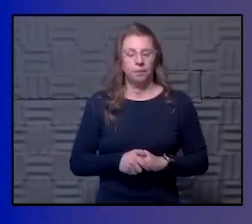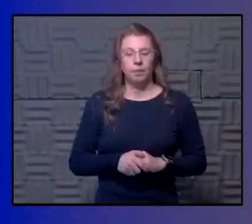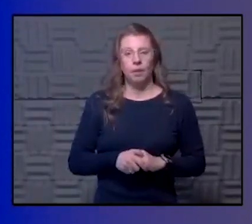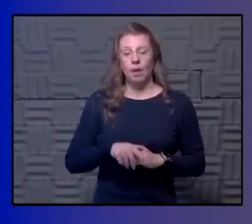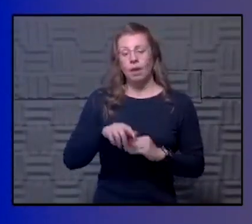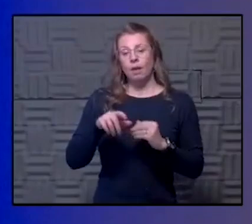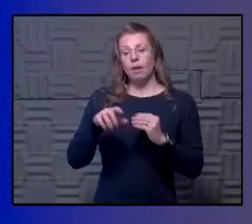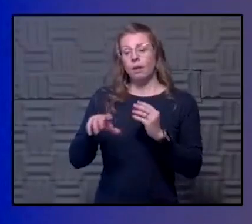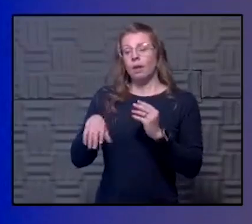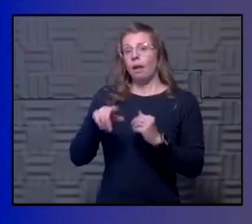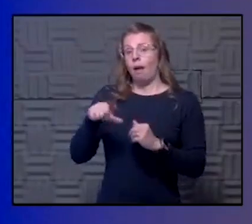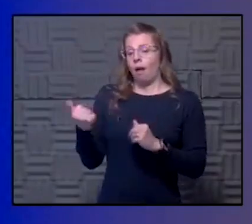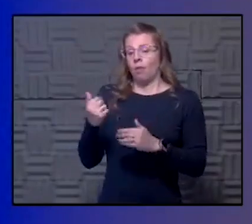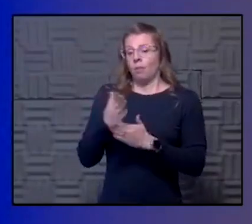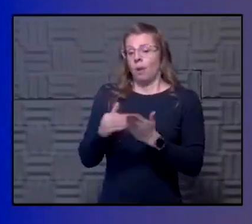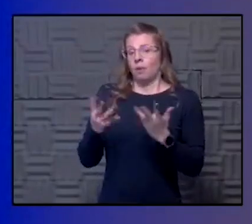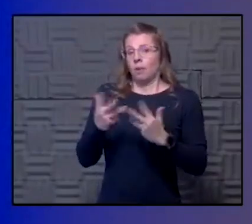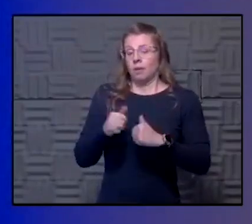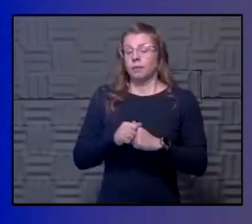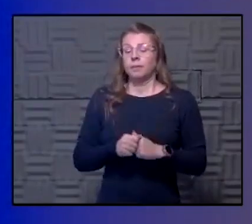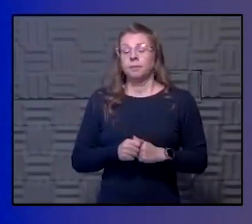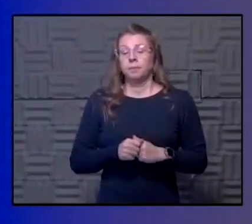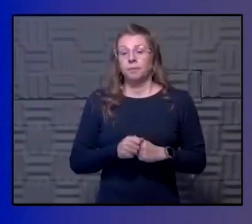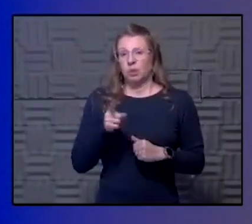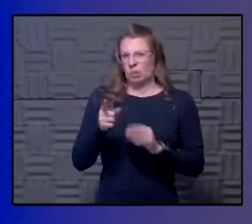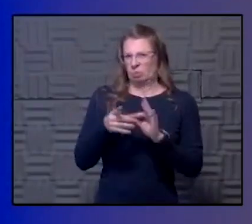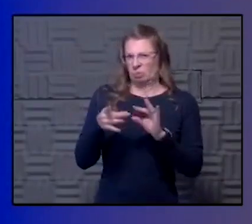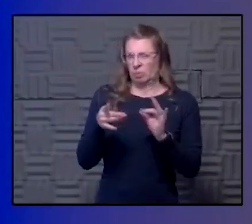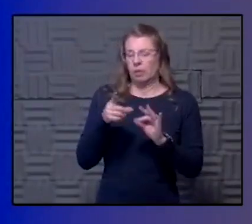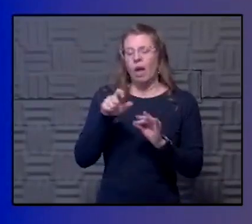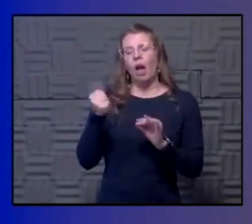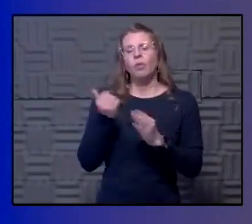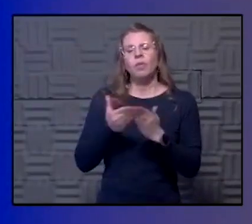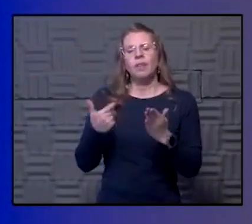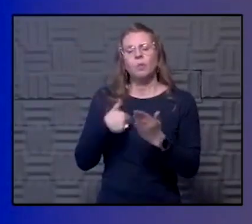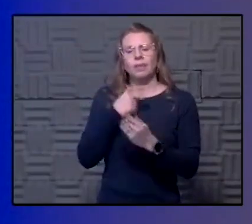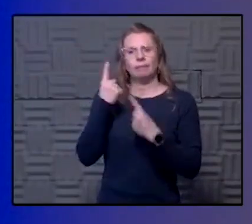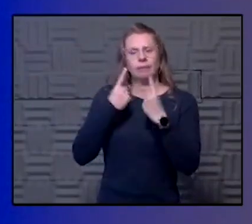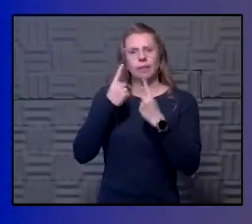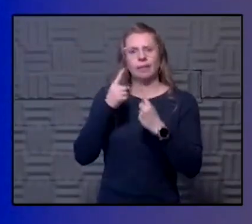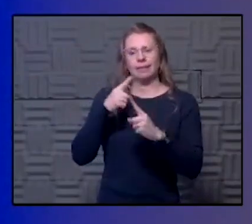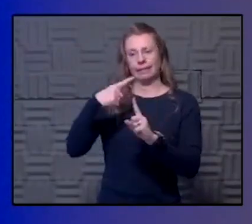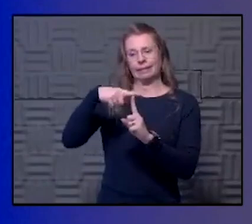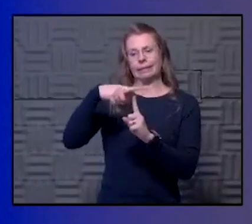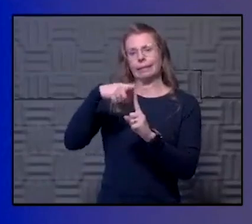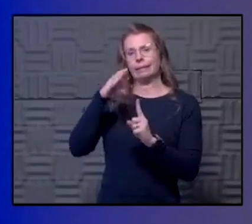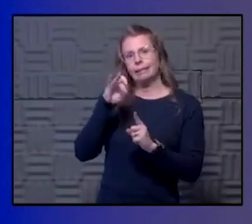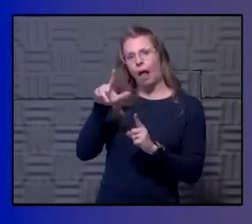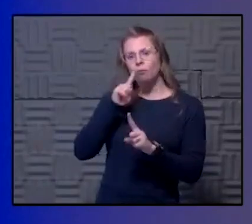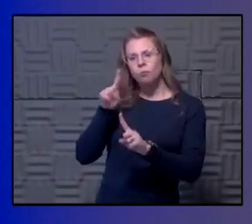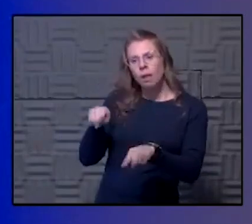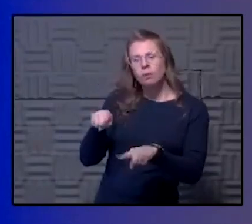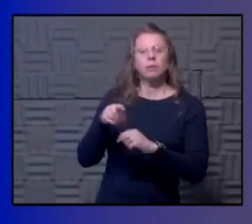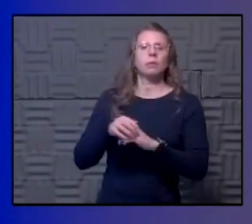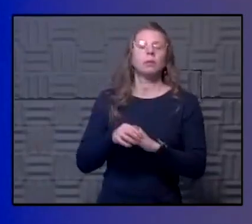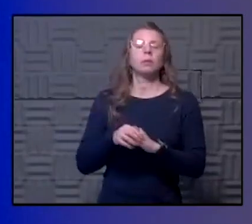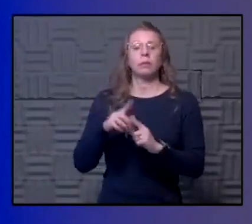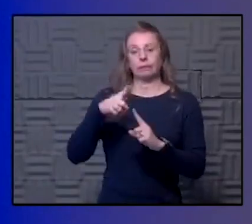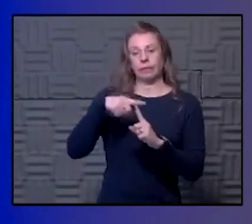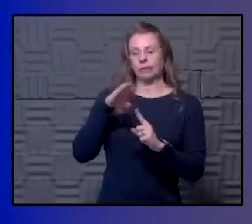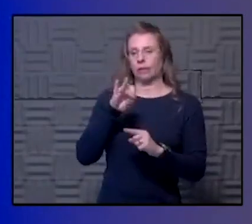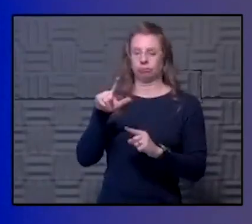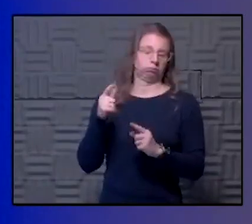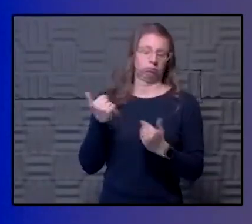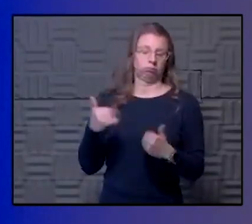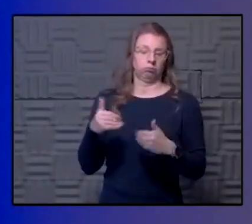is, just as you had alluded to, there's other things we need to consider, such as T-cell response. T-cell responses are